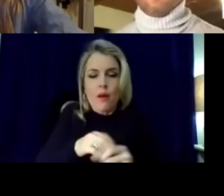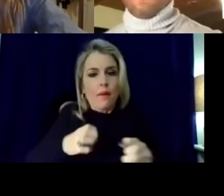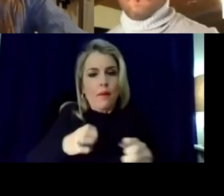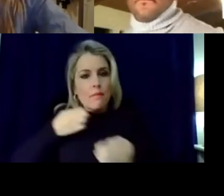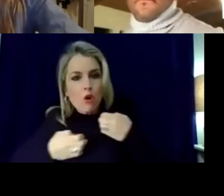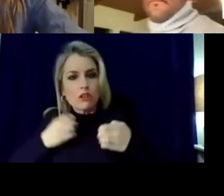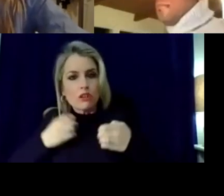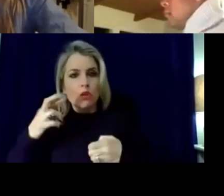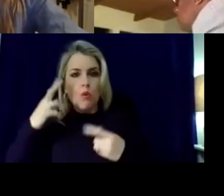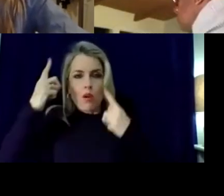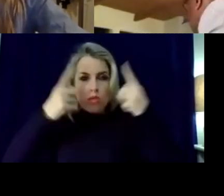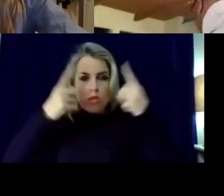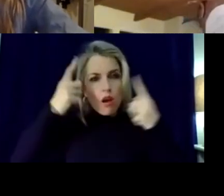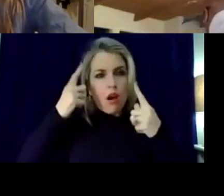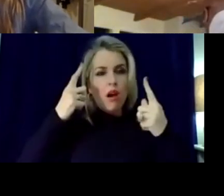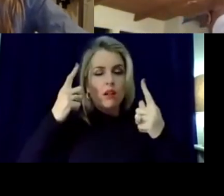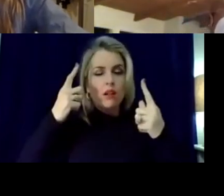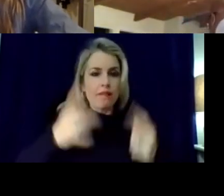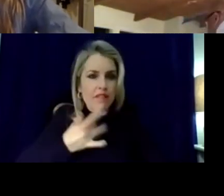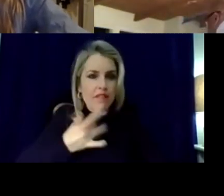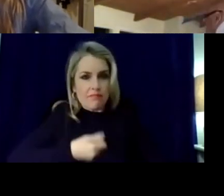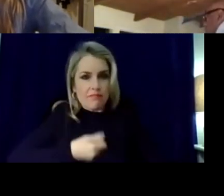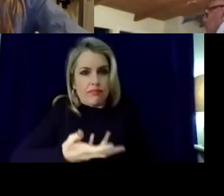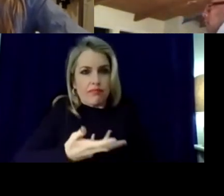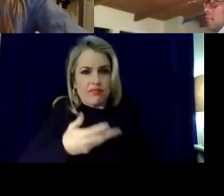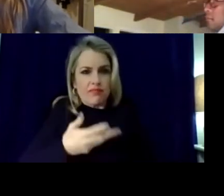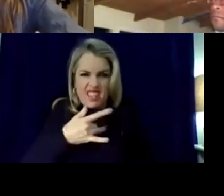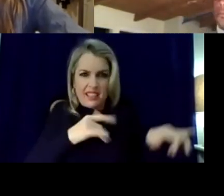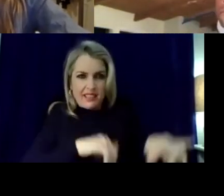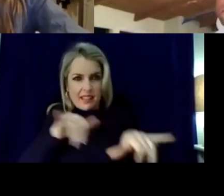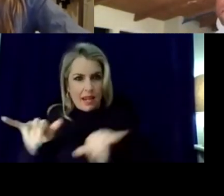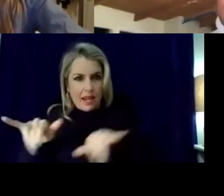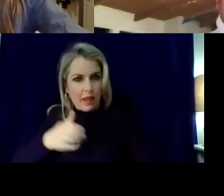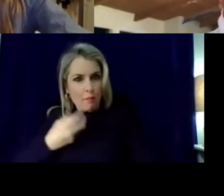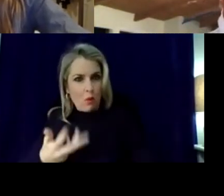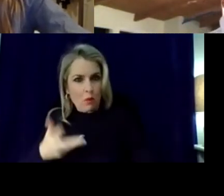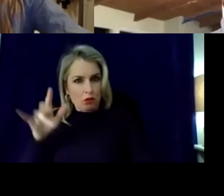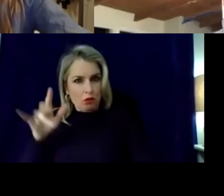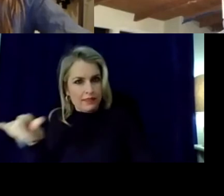thought feel very much the same to me.